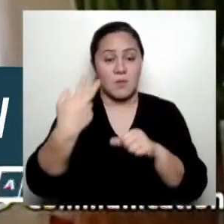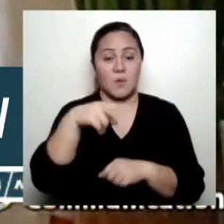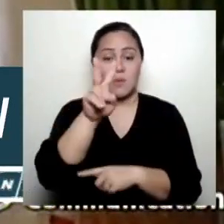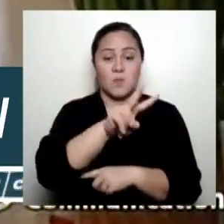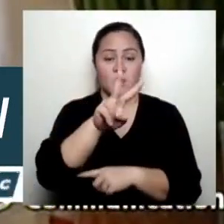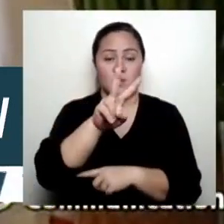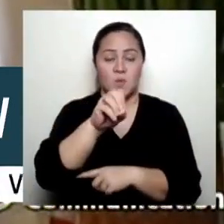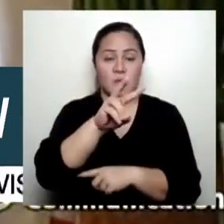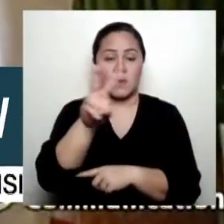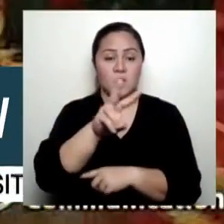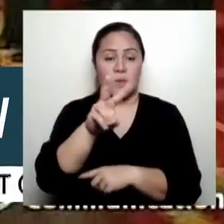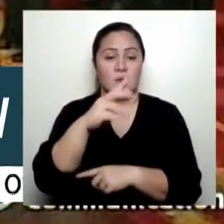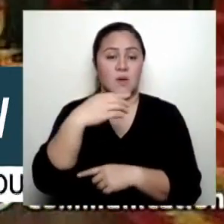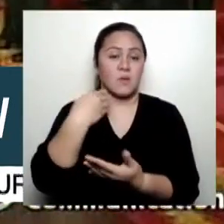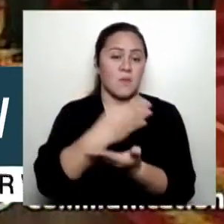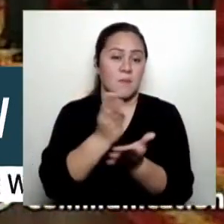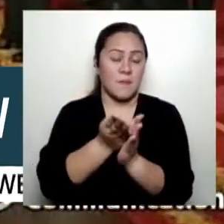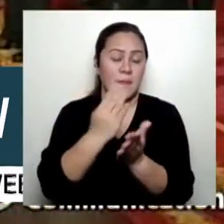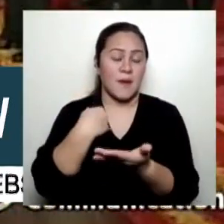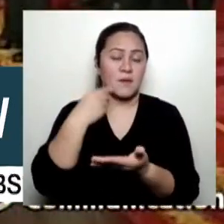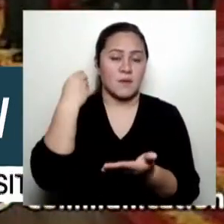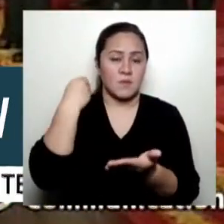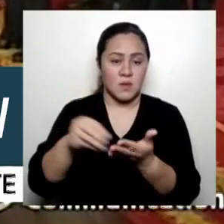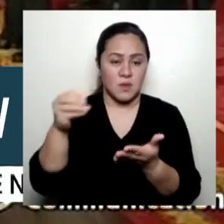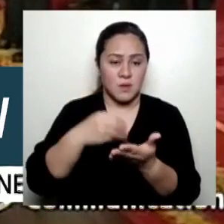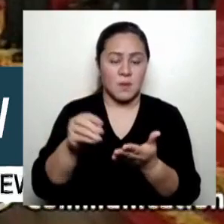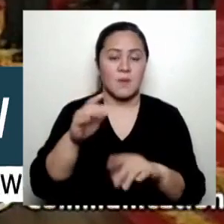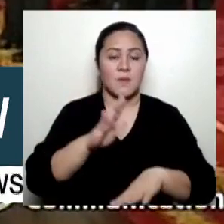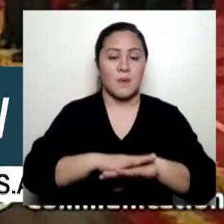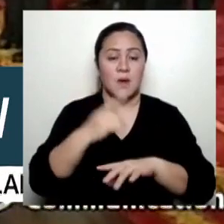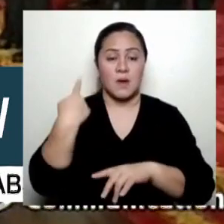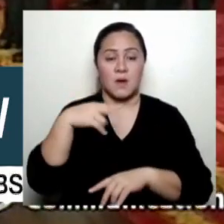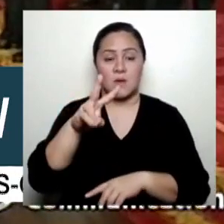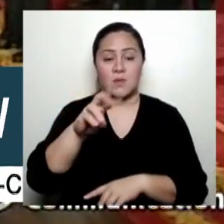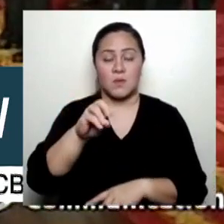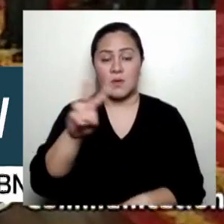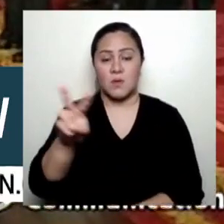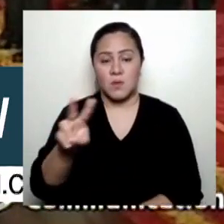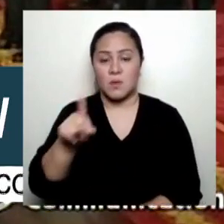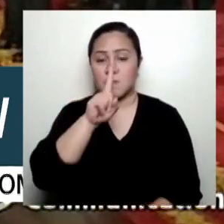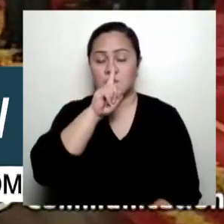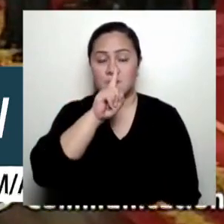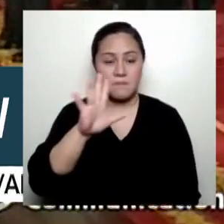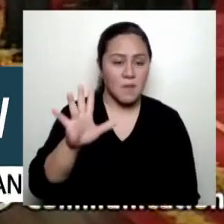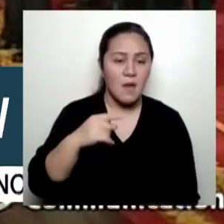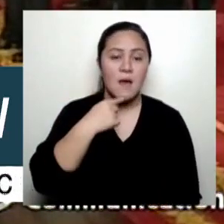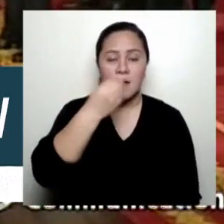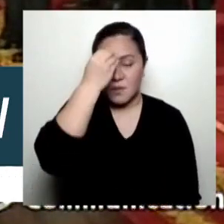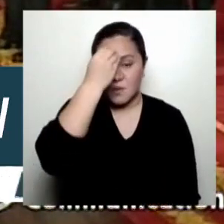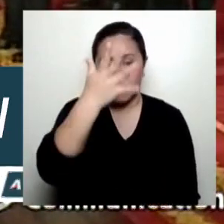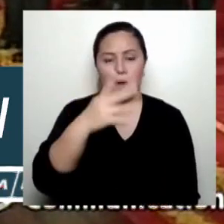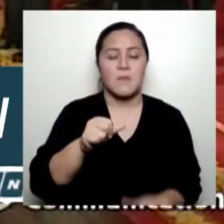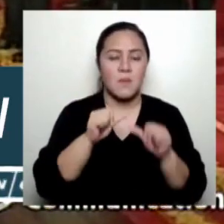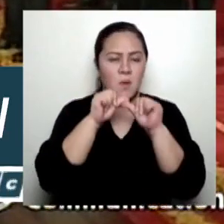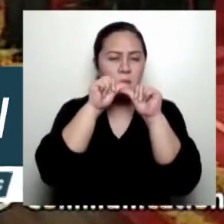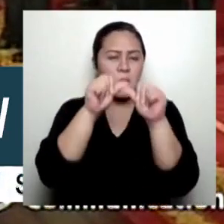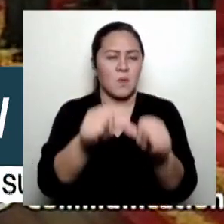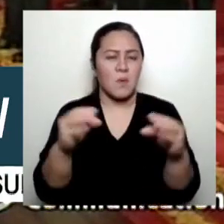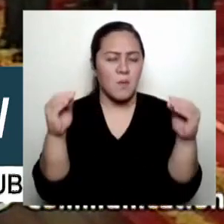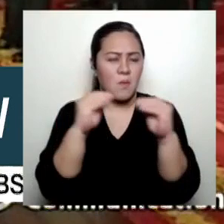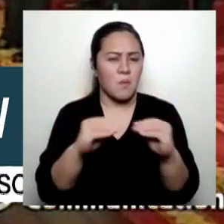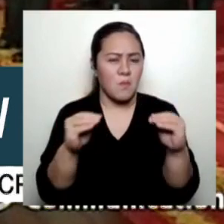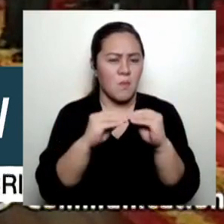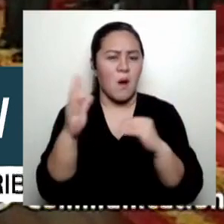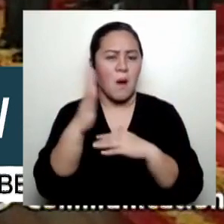speech said that the signing of the 2022 budget reaffirms the government's strong commitment to provide a more comfortable and